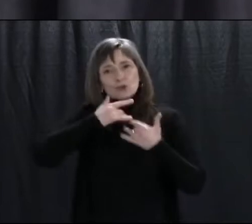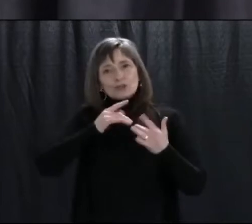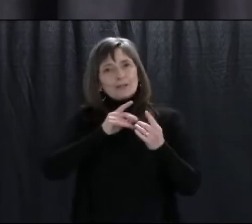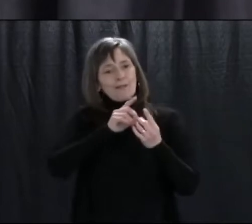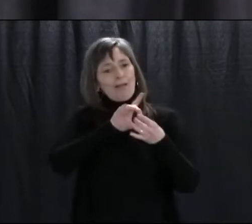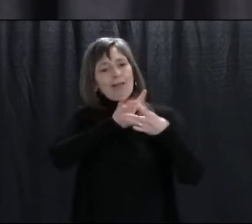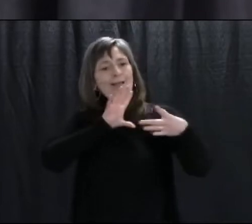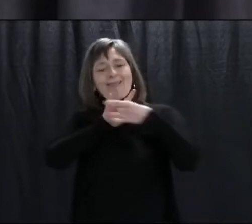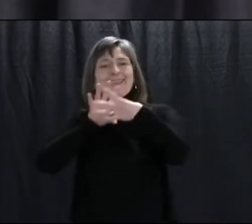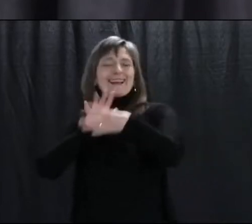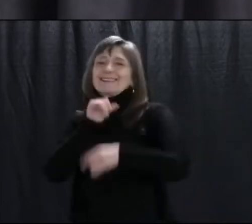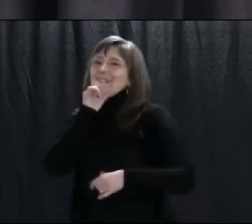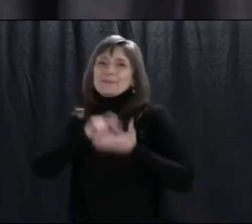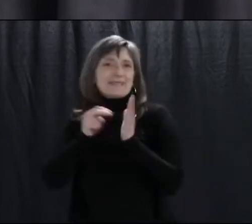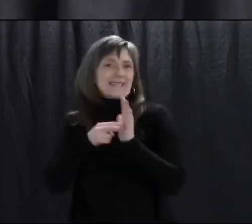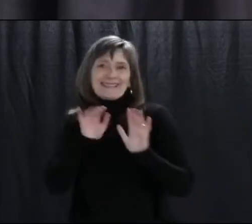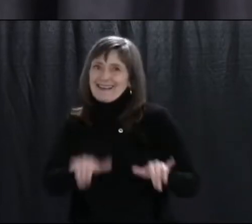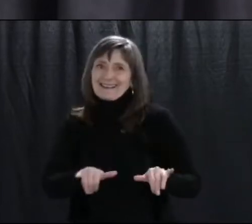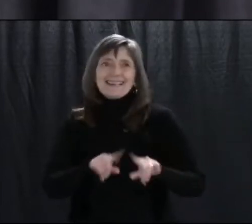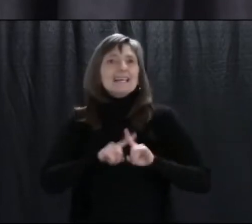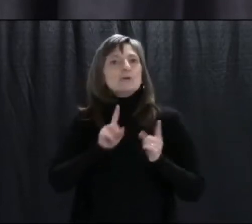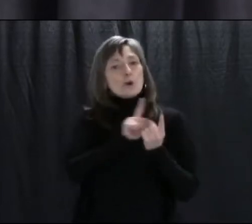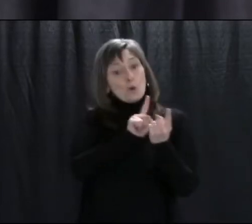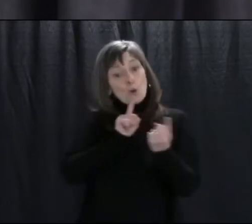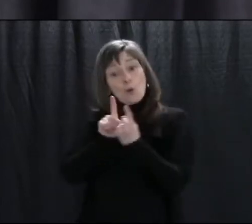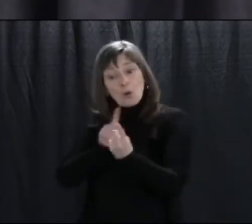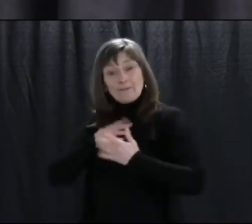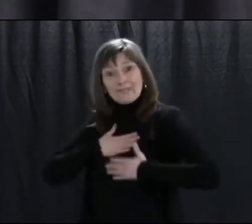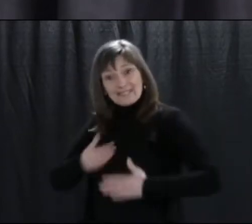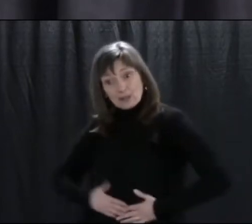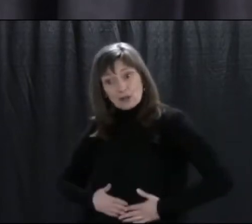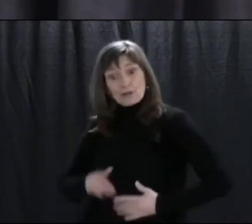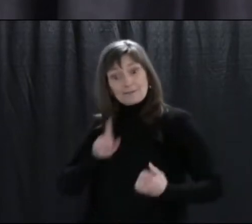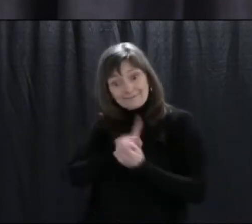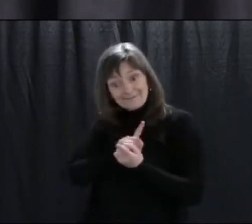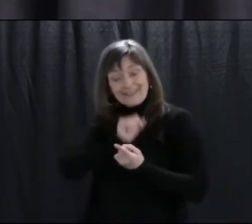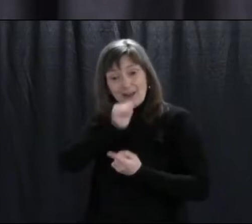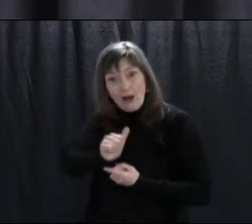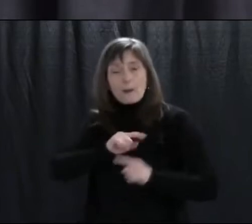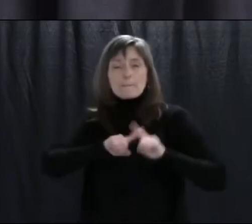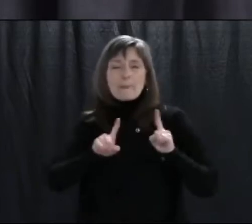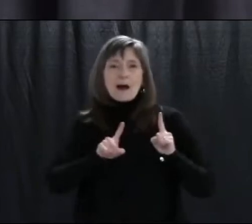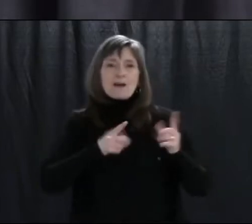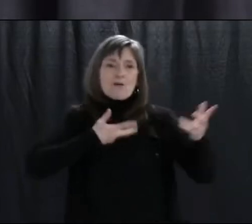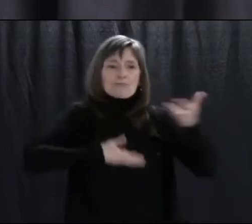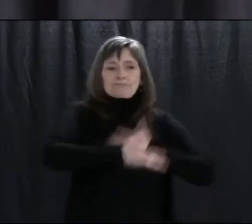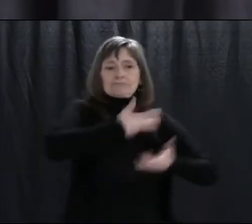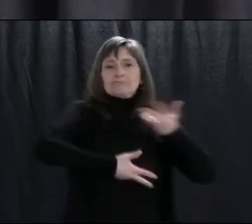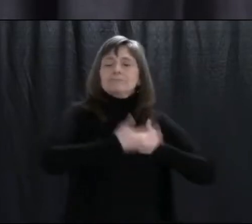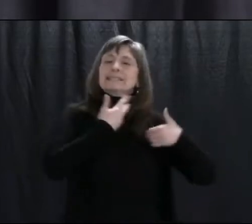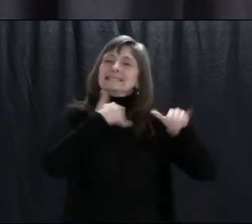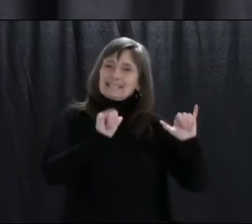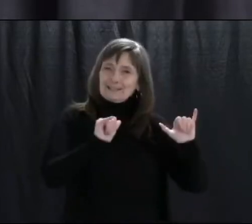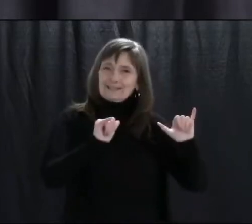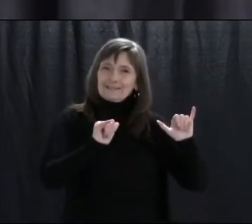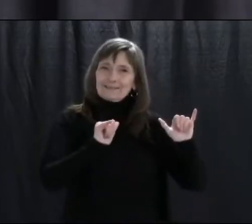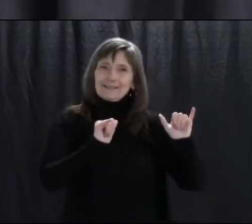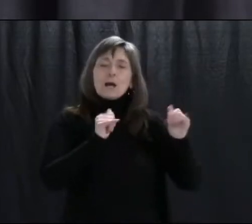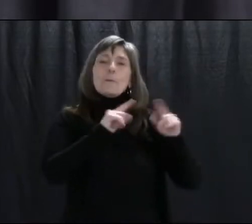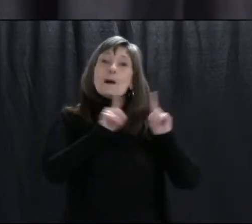of Newfoundland and Labrador. That is what we're famous for. The difference now is you can't do it with a hug or a